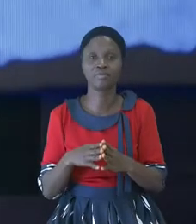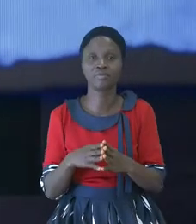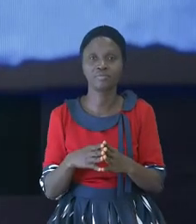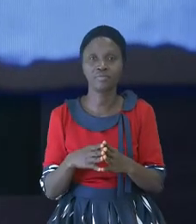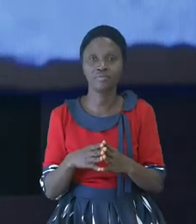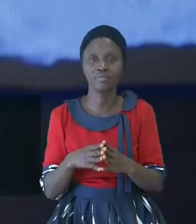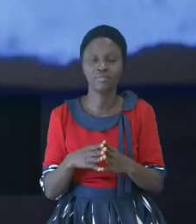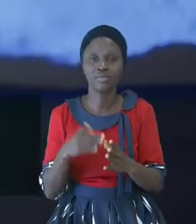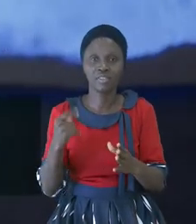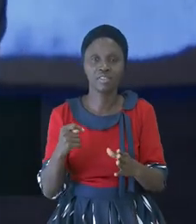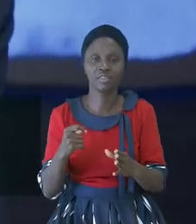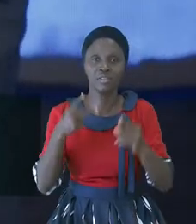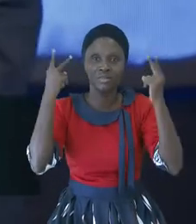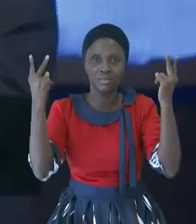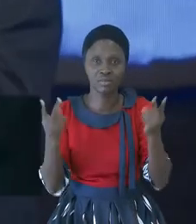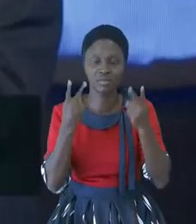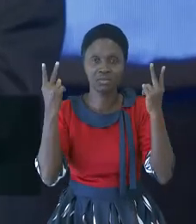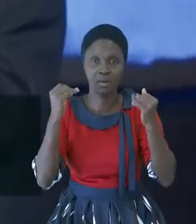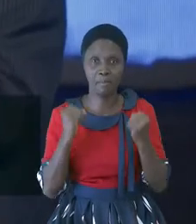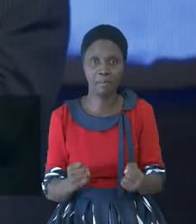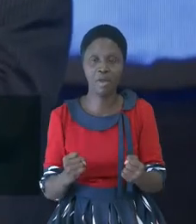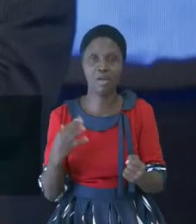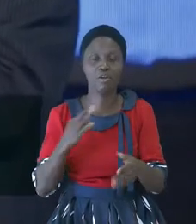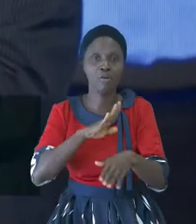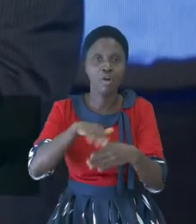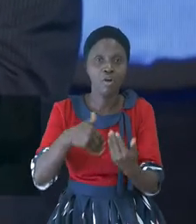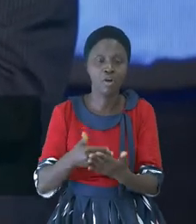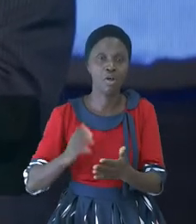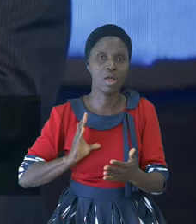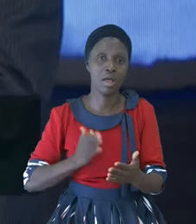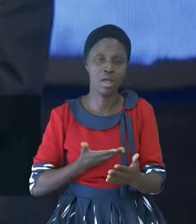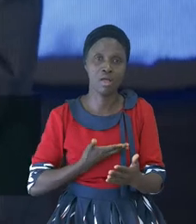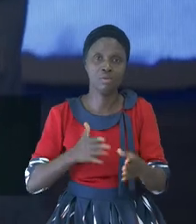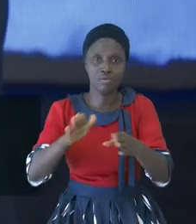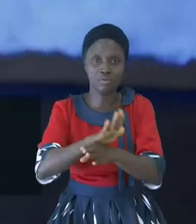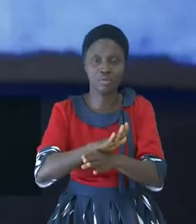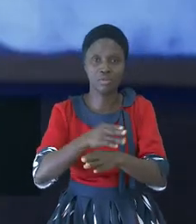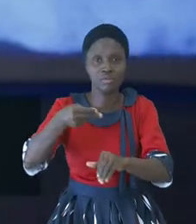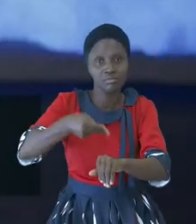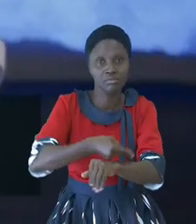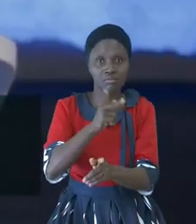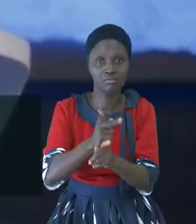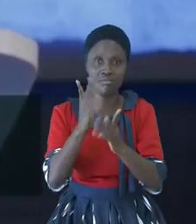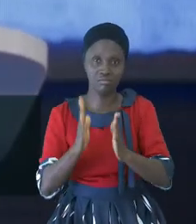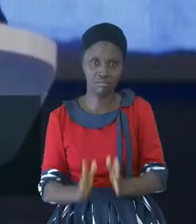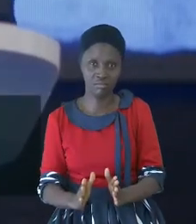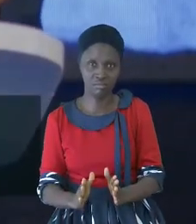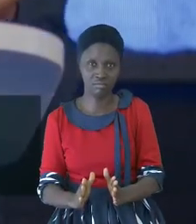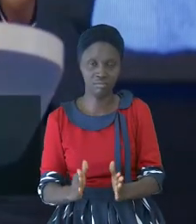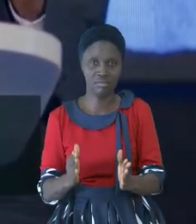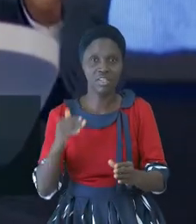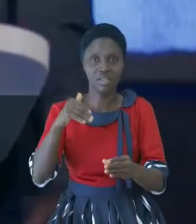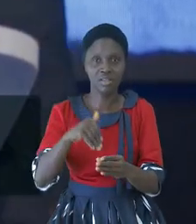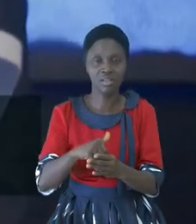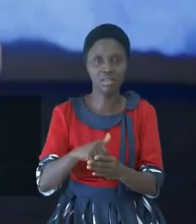triumphant power of our all-sufficient shepherd. We're looking at the psalm, at this passage,